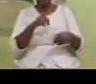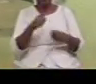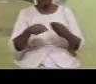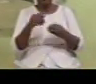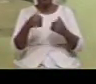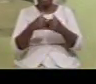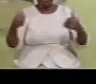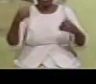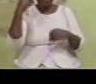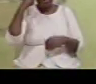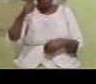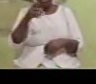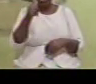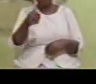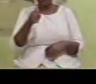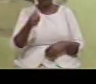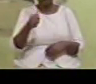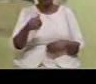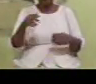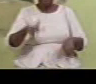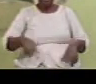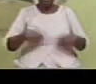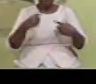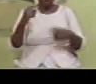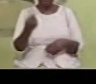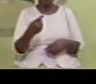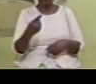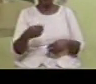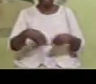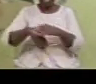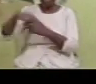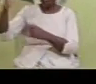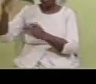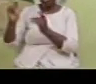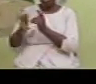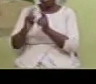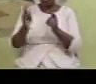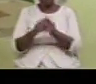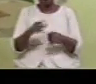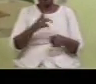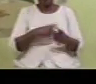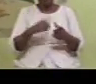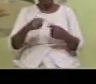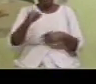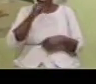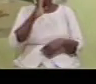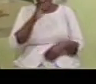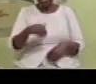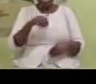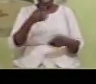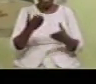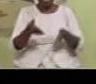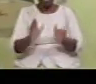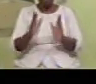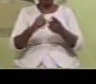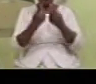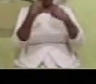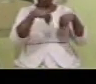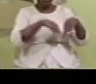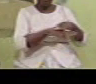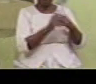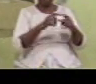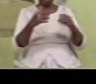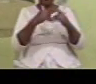dwell alone without the camp, that is, in lepers' colony. He would not be allowed in the camp, neither in